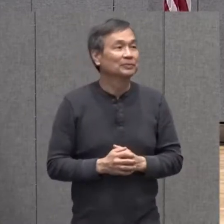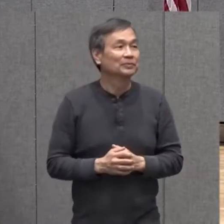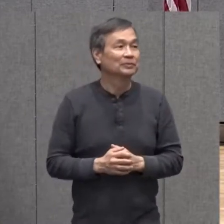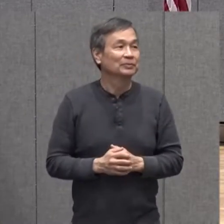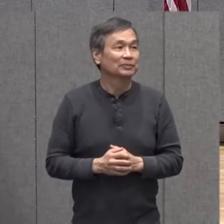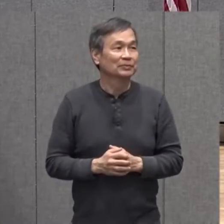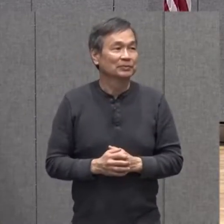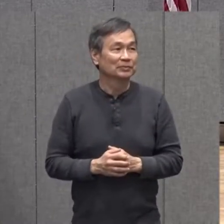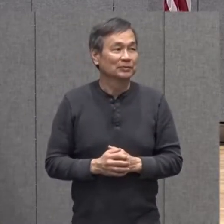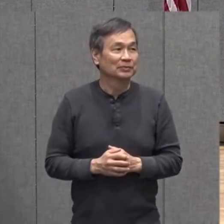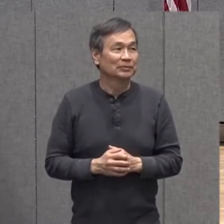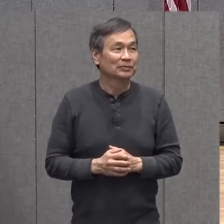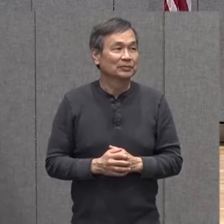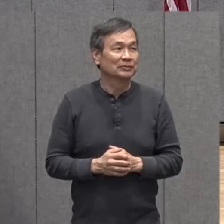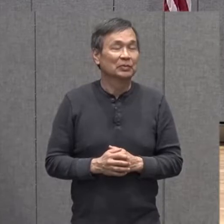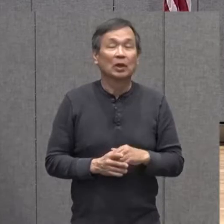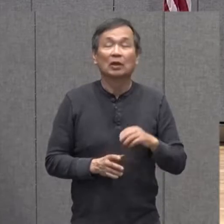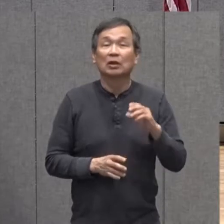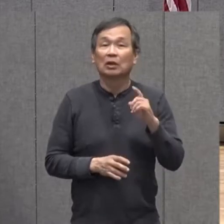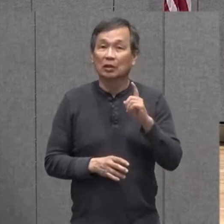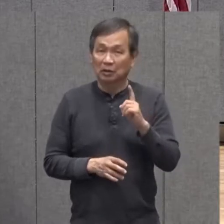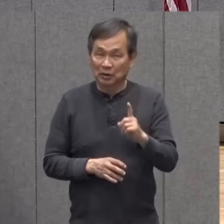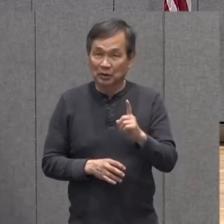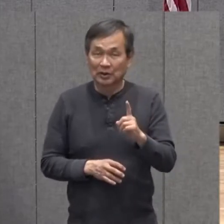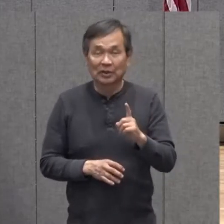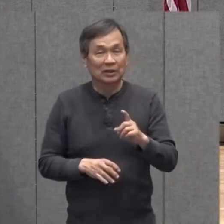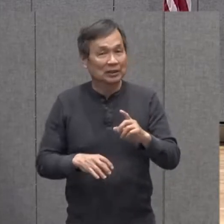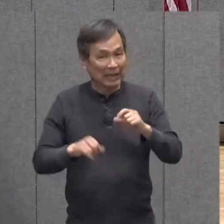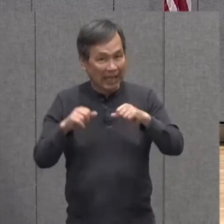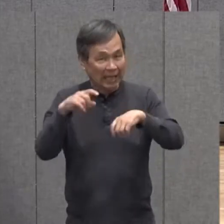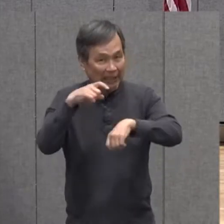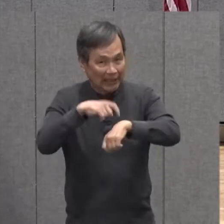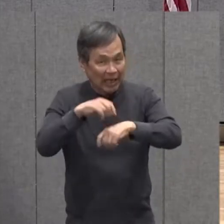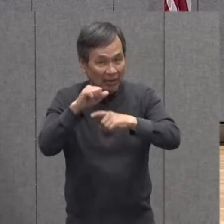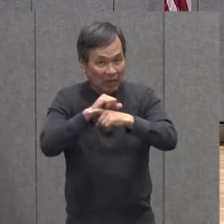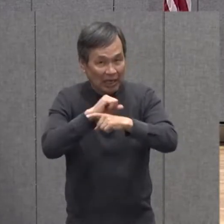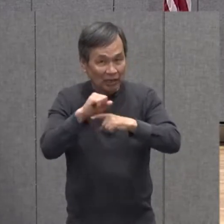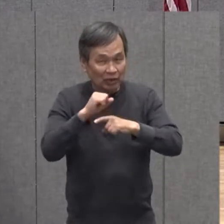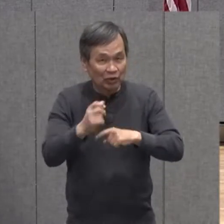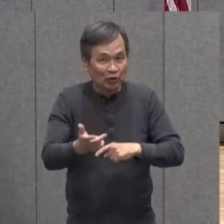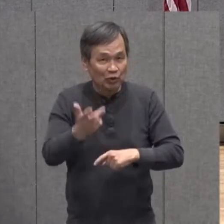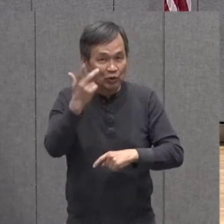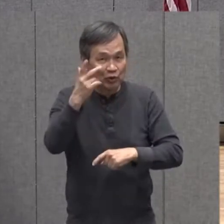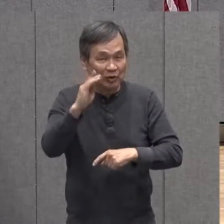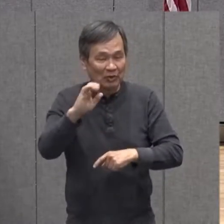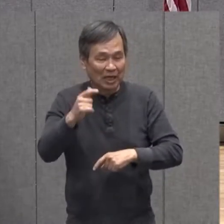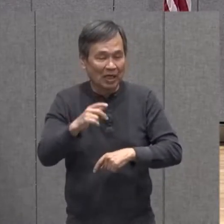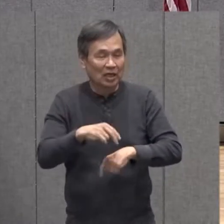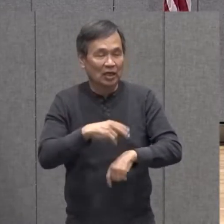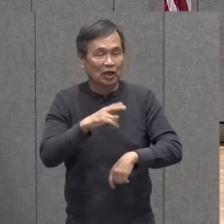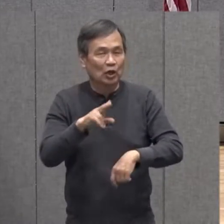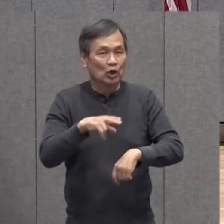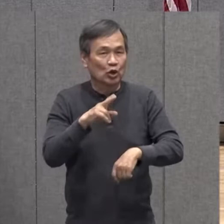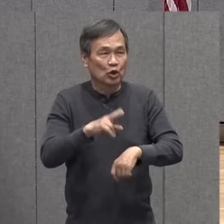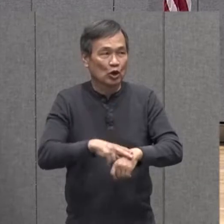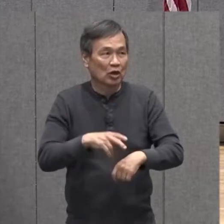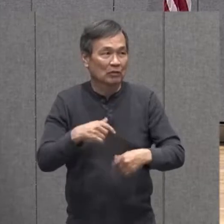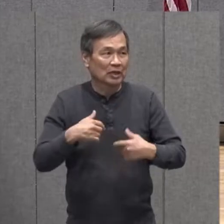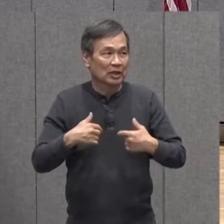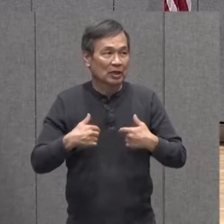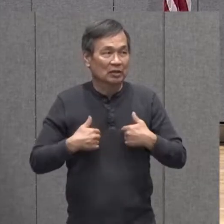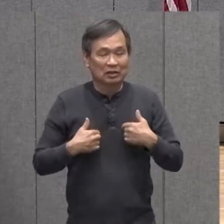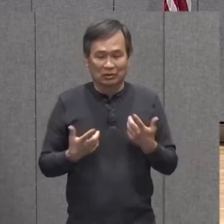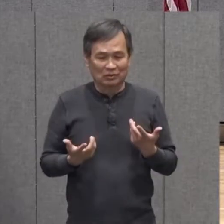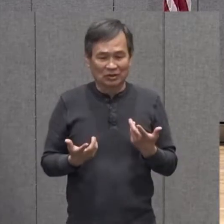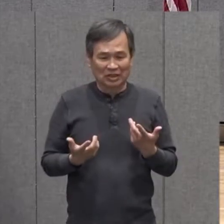lentamente, despacio. This is going to take time to learn. When you add 3, now normally if I were doing this in my classroom, this would be our